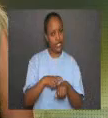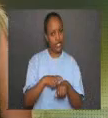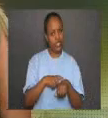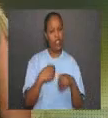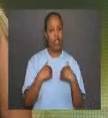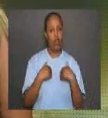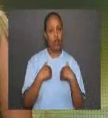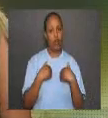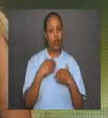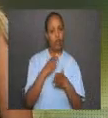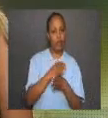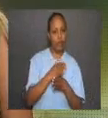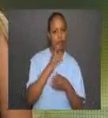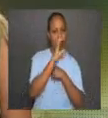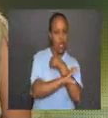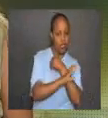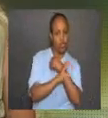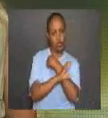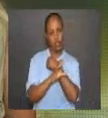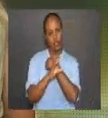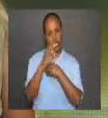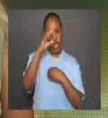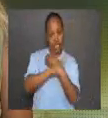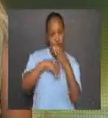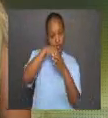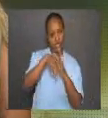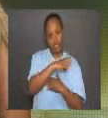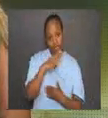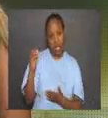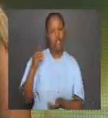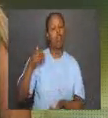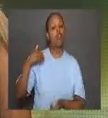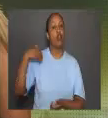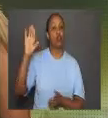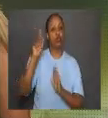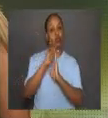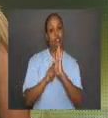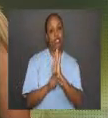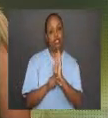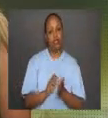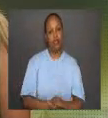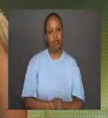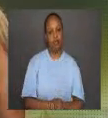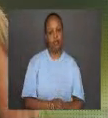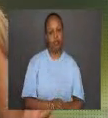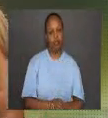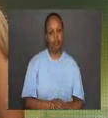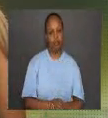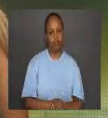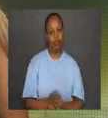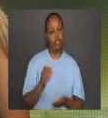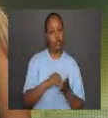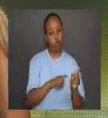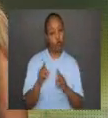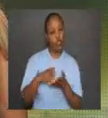exists between a country's domestic and foreign policies. We